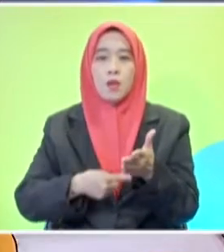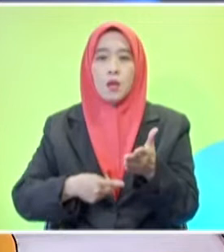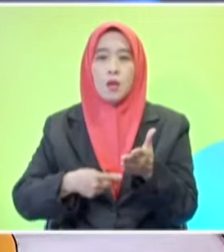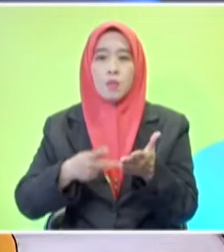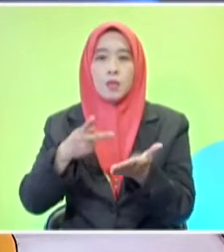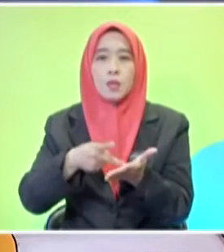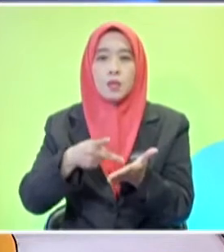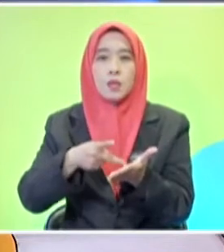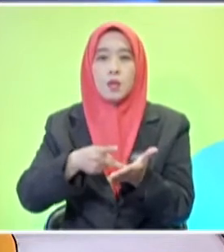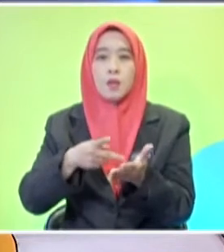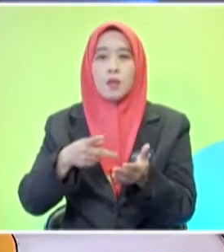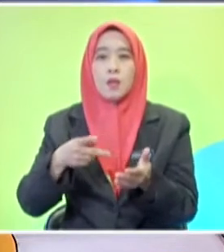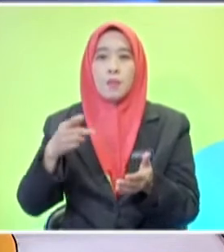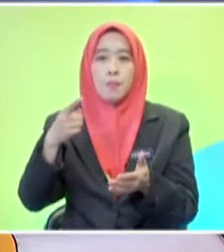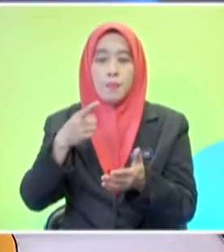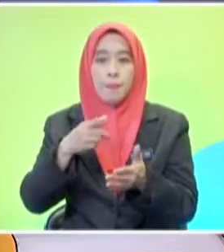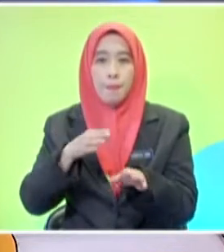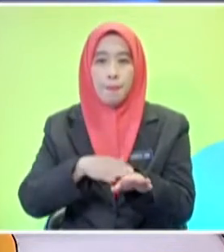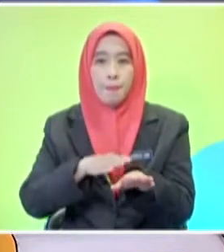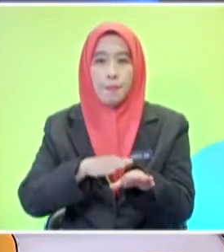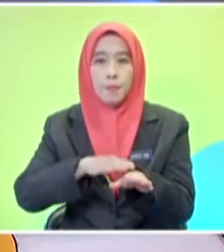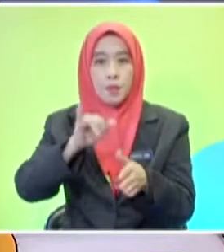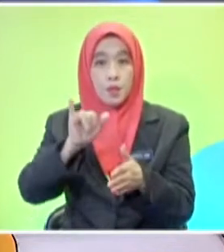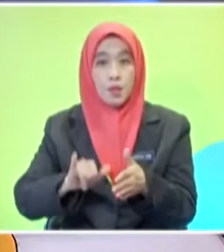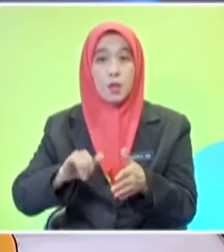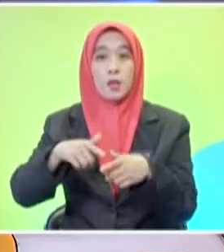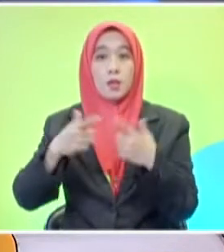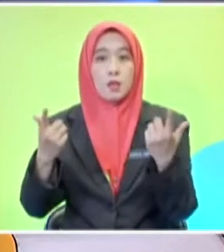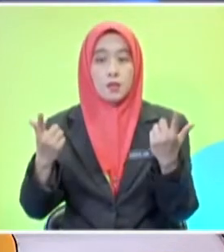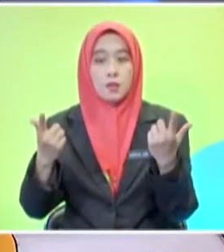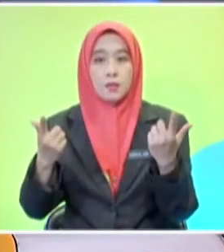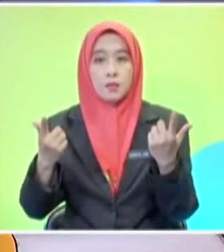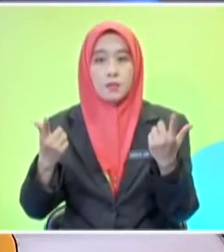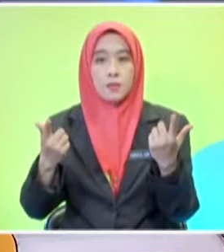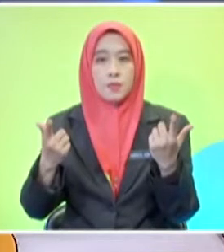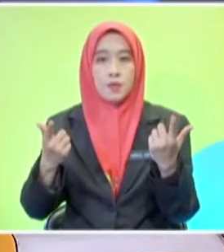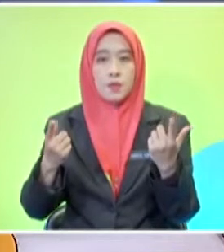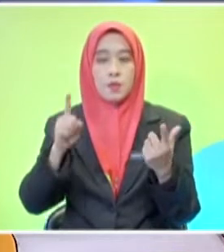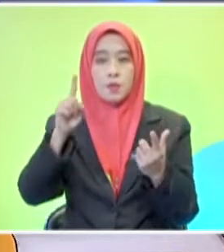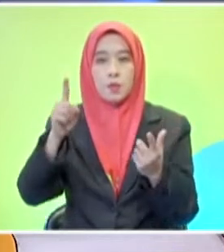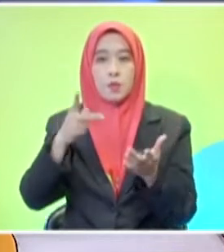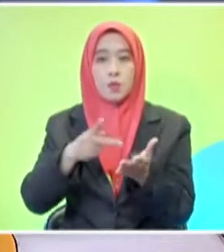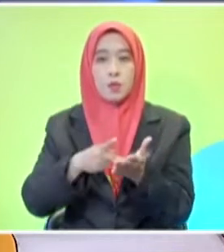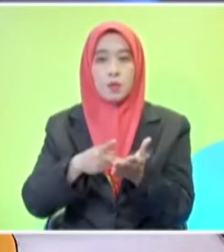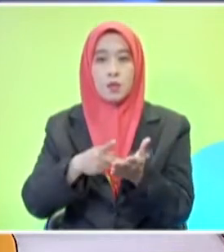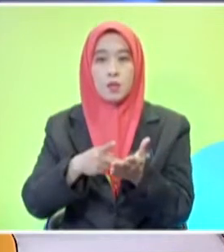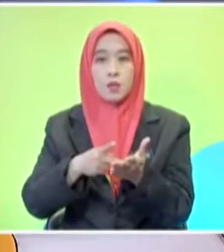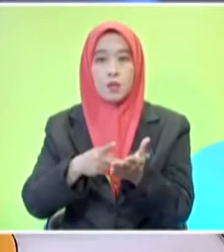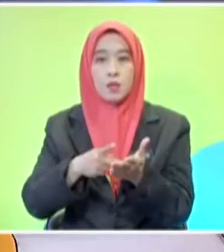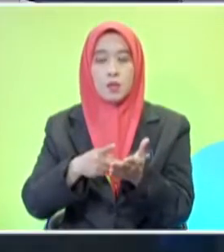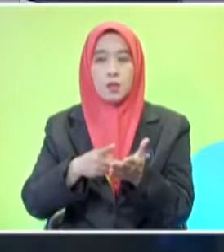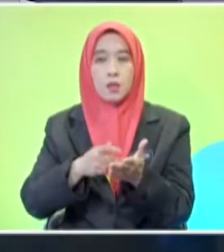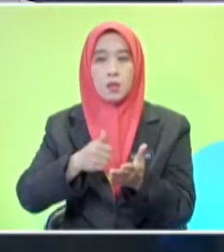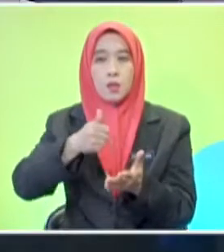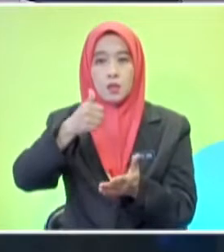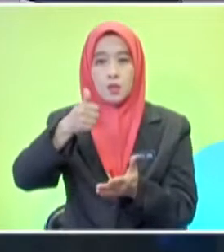is usually how I teach my student is, so one of them gets the benefit, so thumbs up lah. So one of